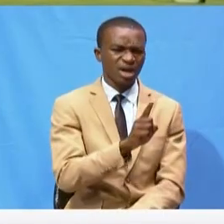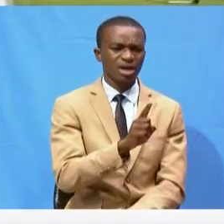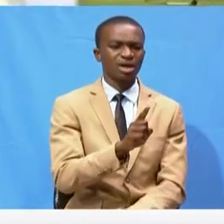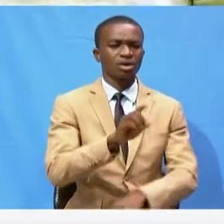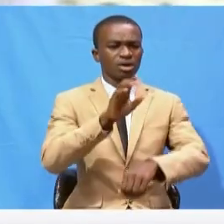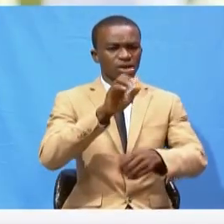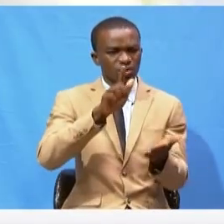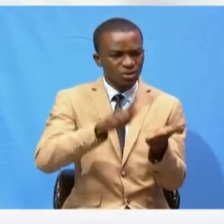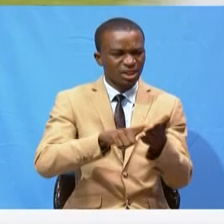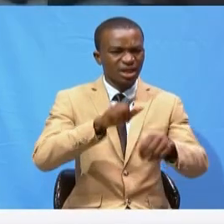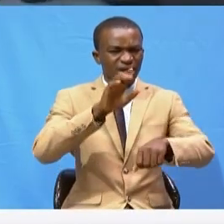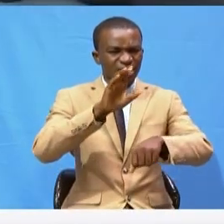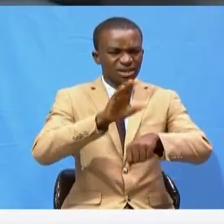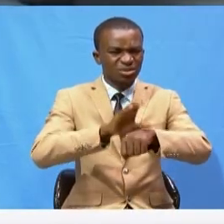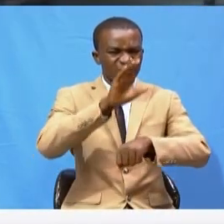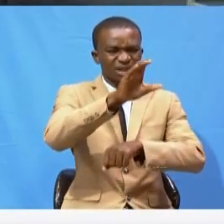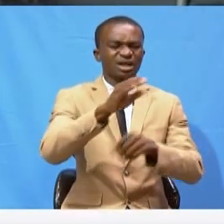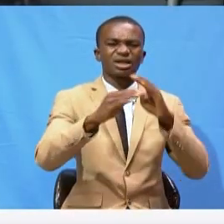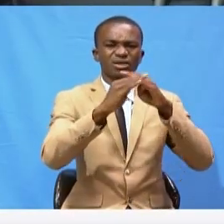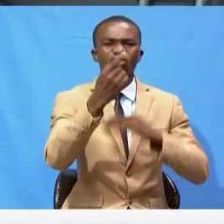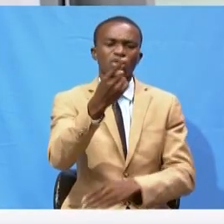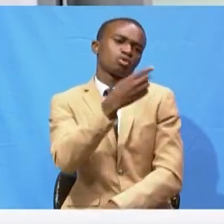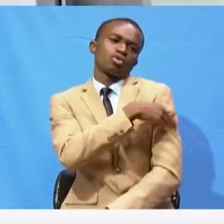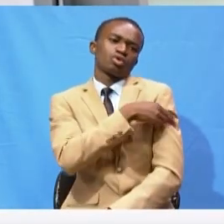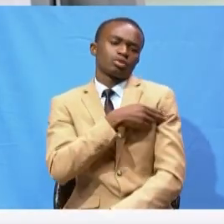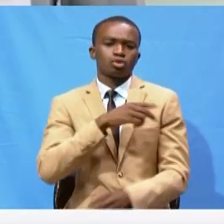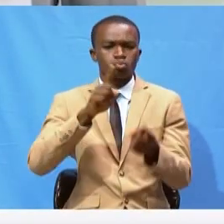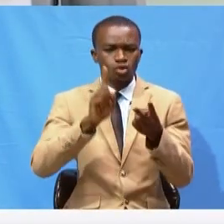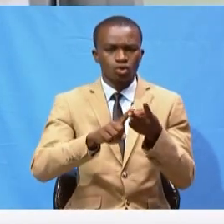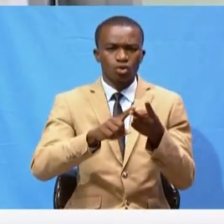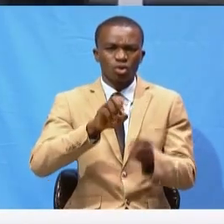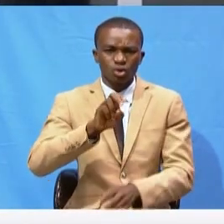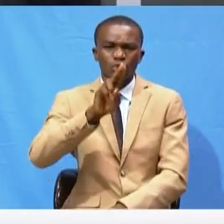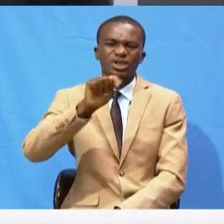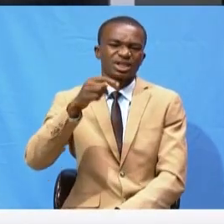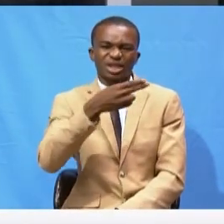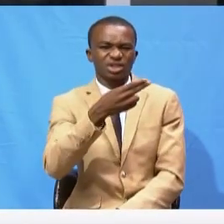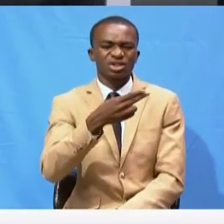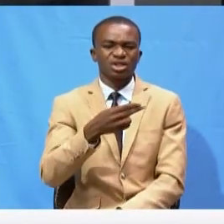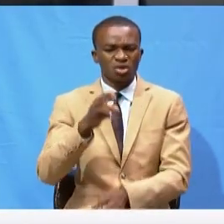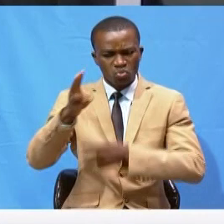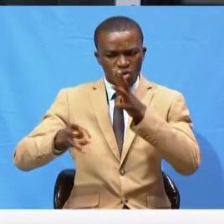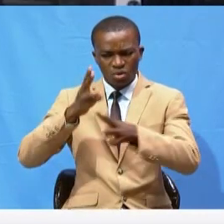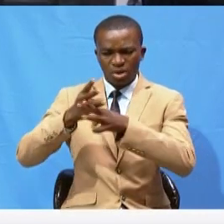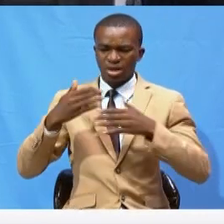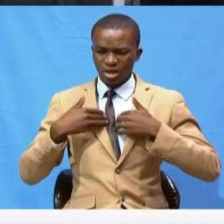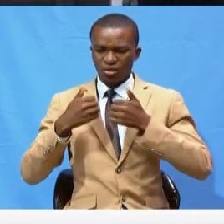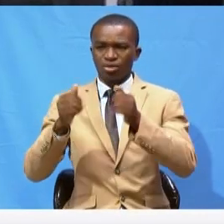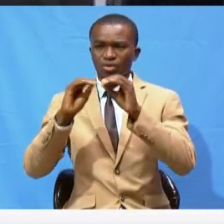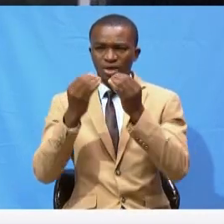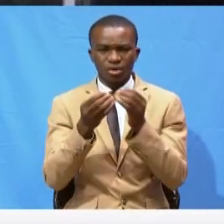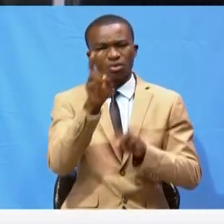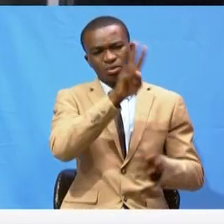Hospital UTH to check on the functionality of the facilities and equipment. I mean, I have seen